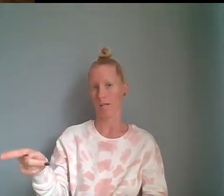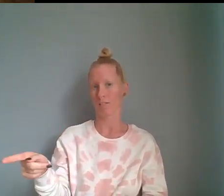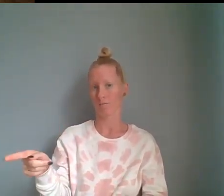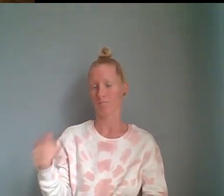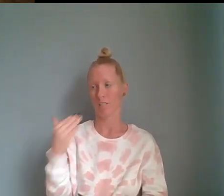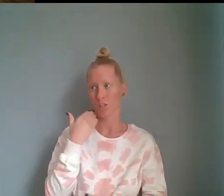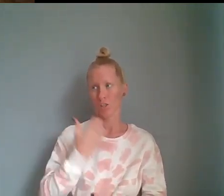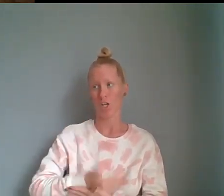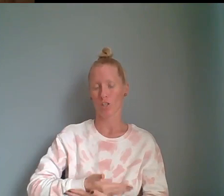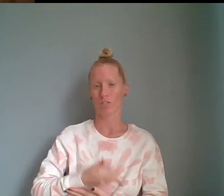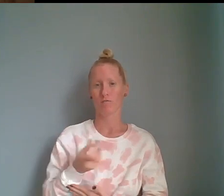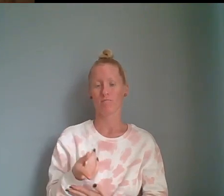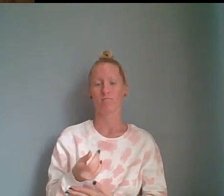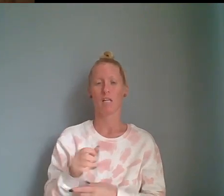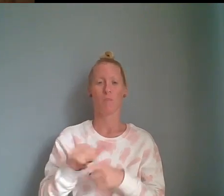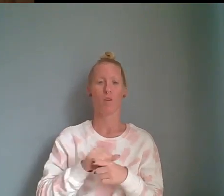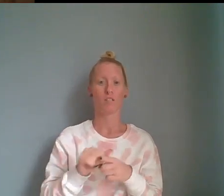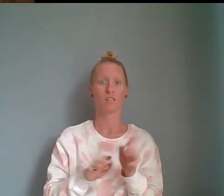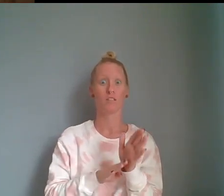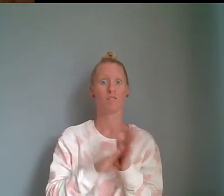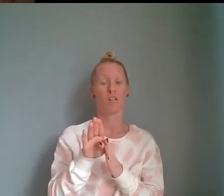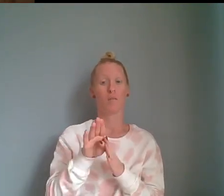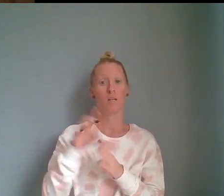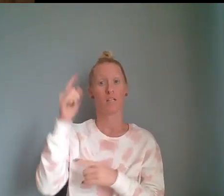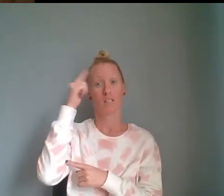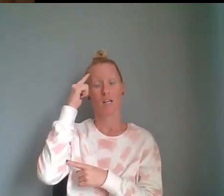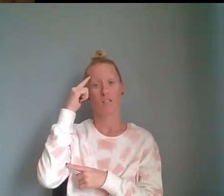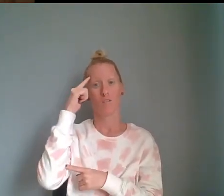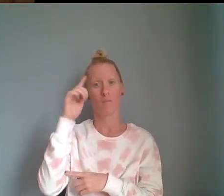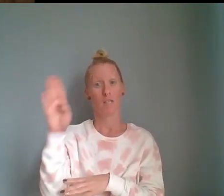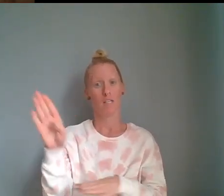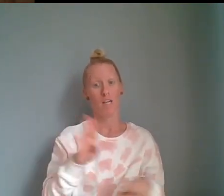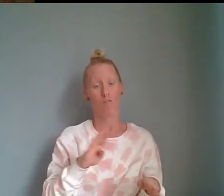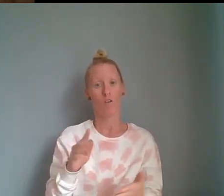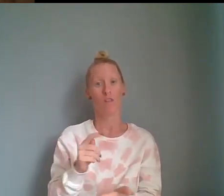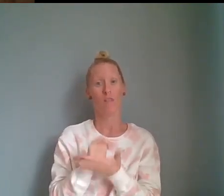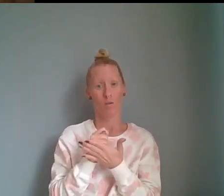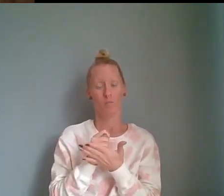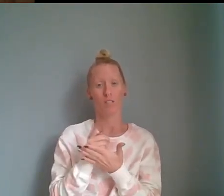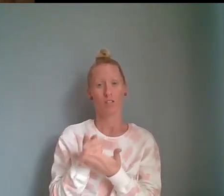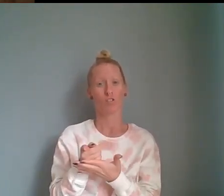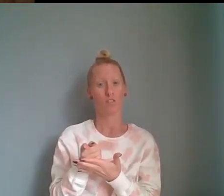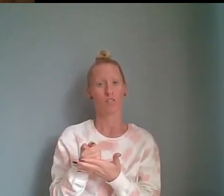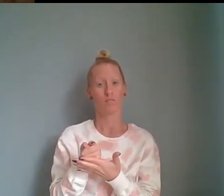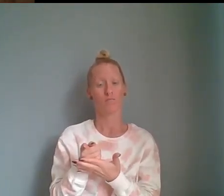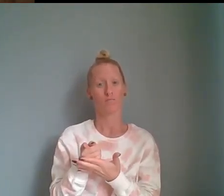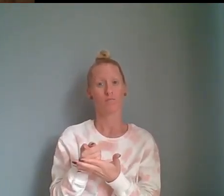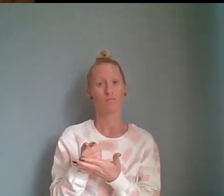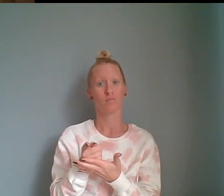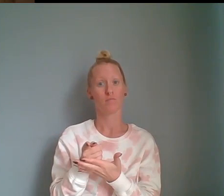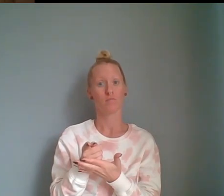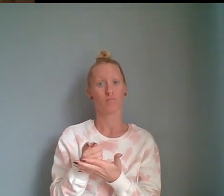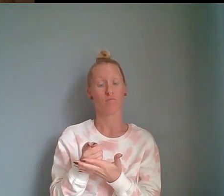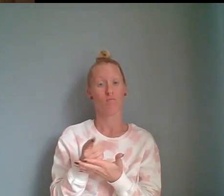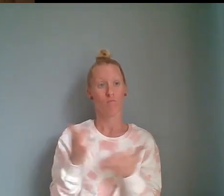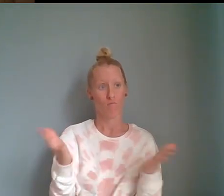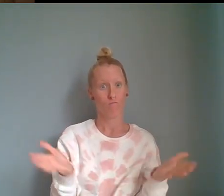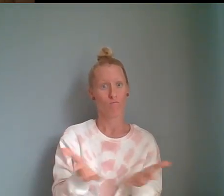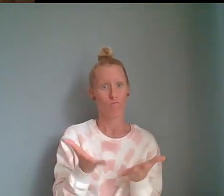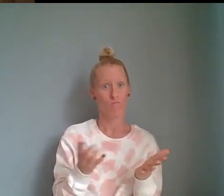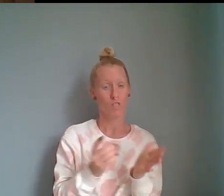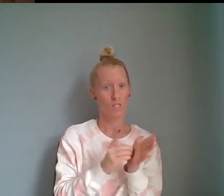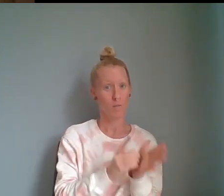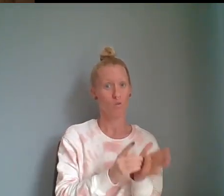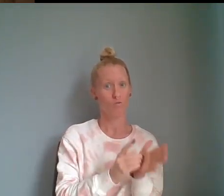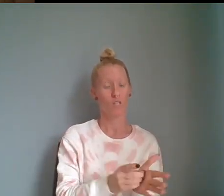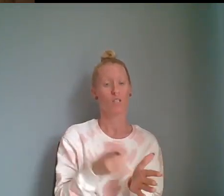practice and development of cognitive behavioral therapy. And she's demonstrating CBT. This is actually a role play, but